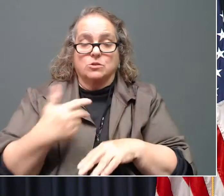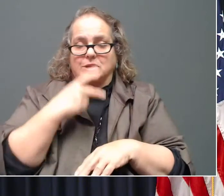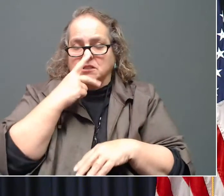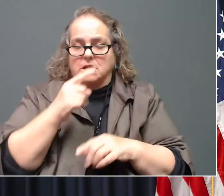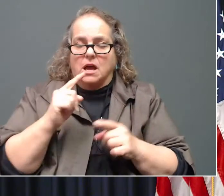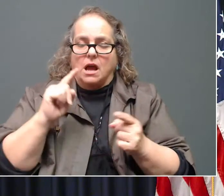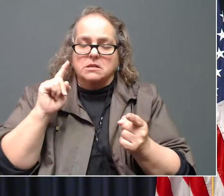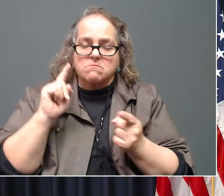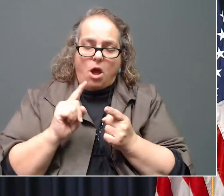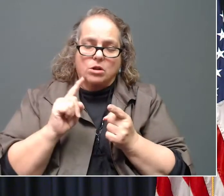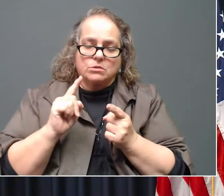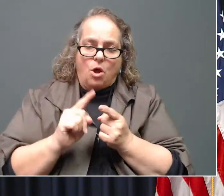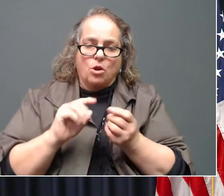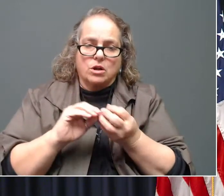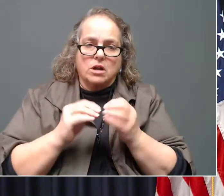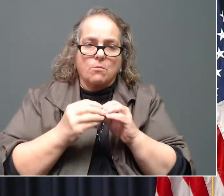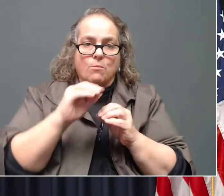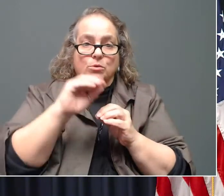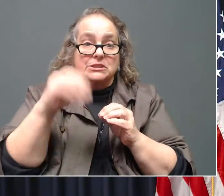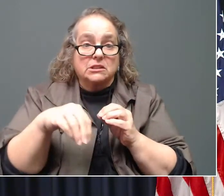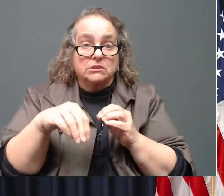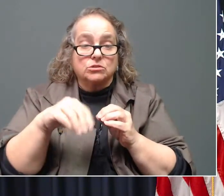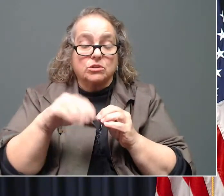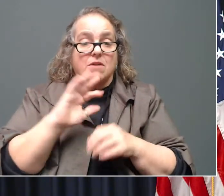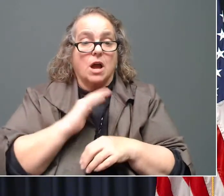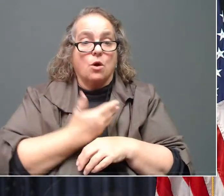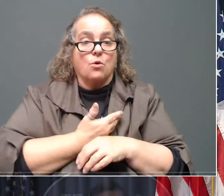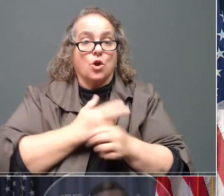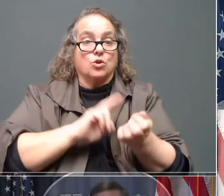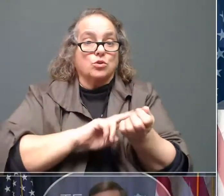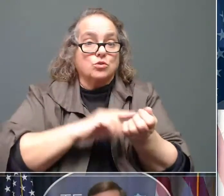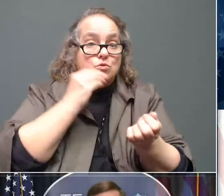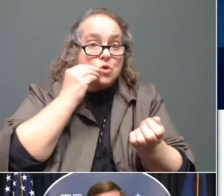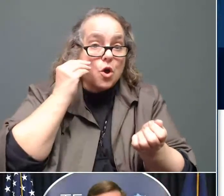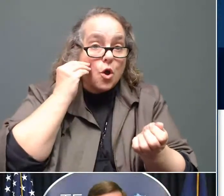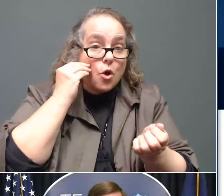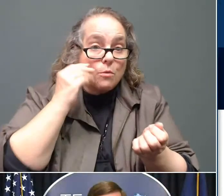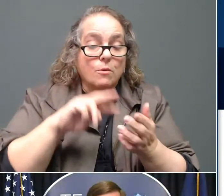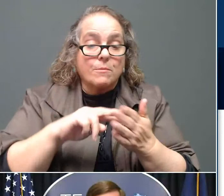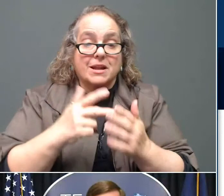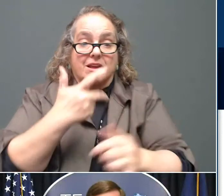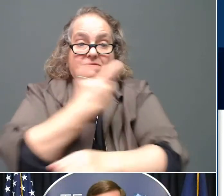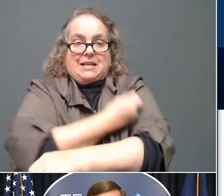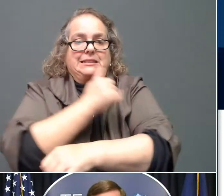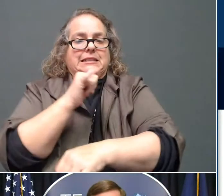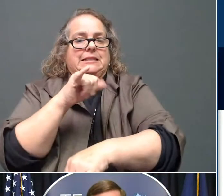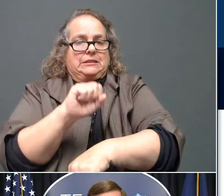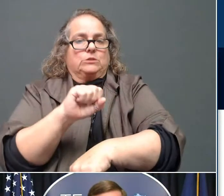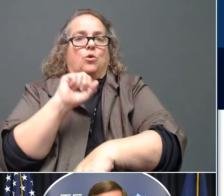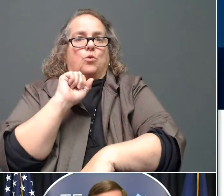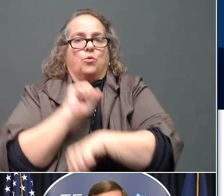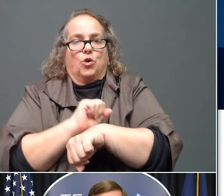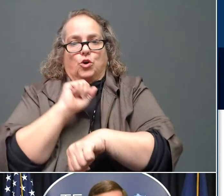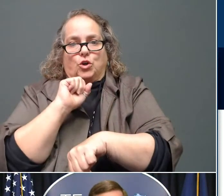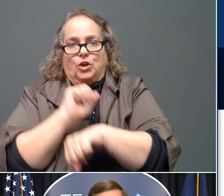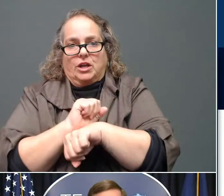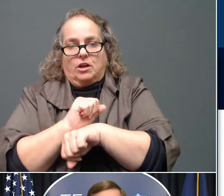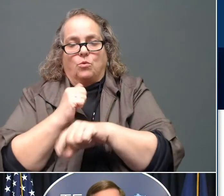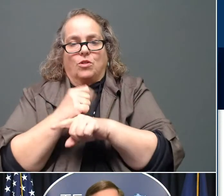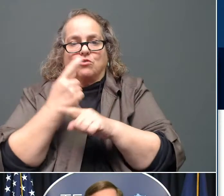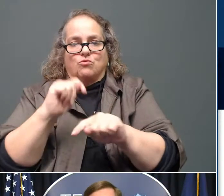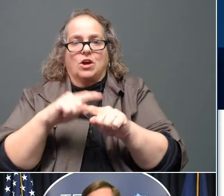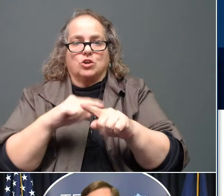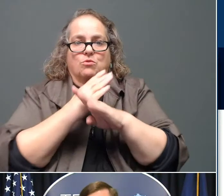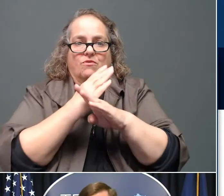smaller percentage are long-term care residents, which means vaccination is working in terms of preventing the worst of the